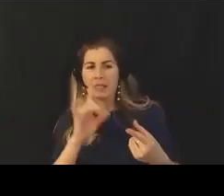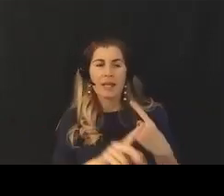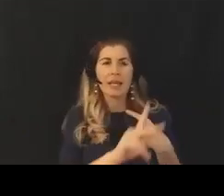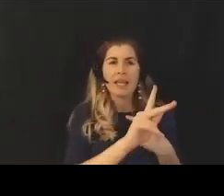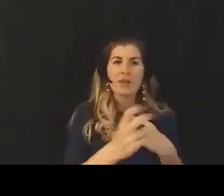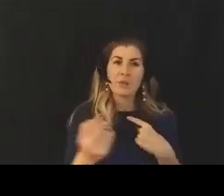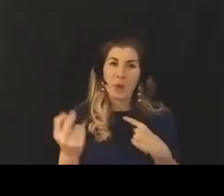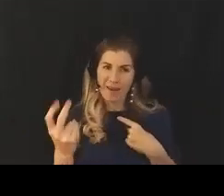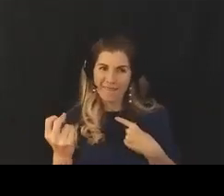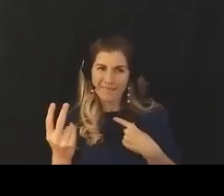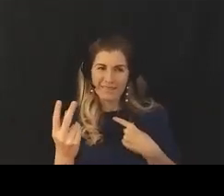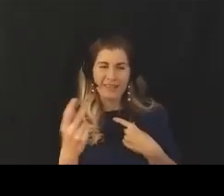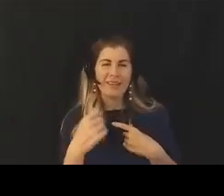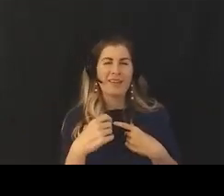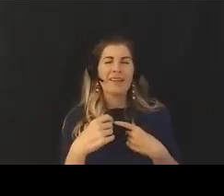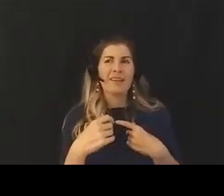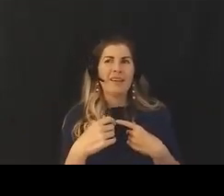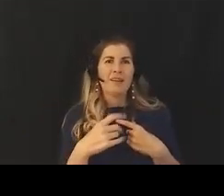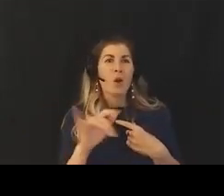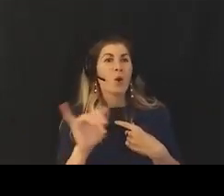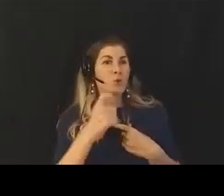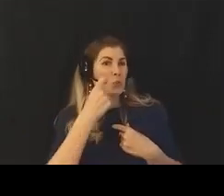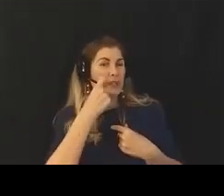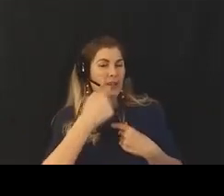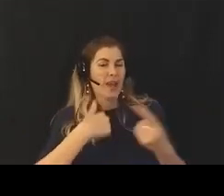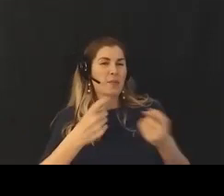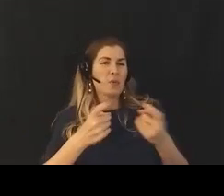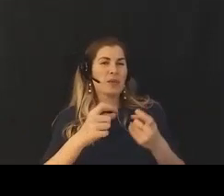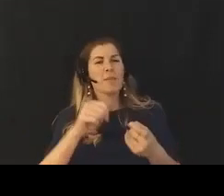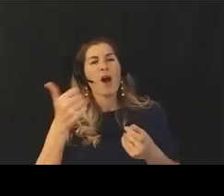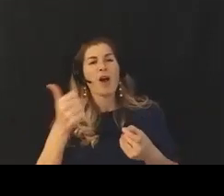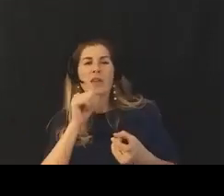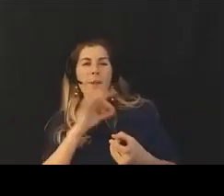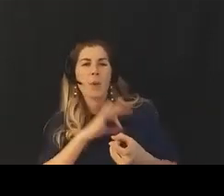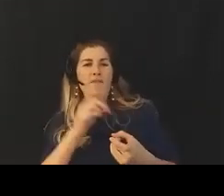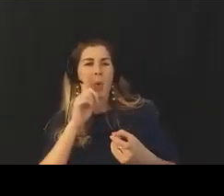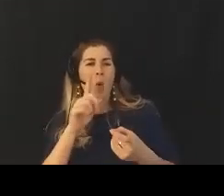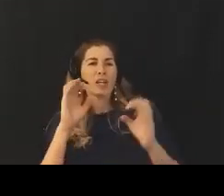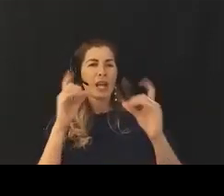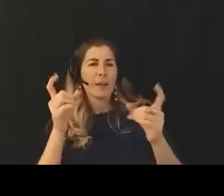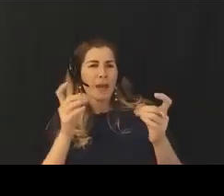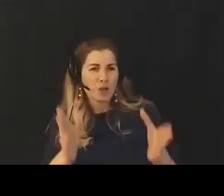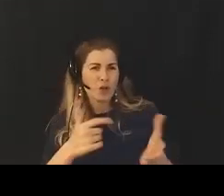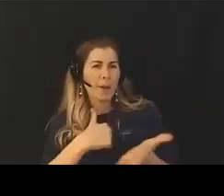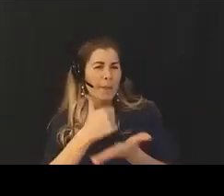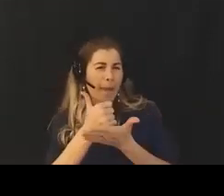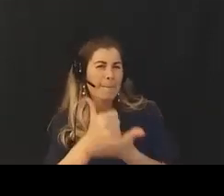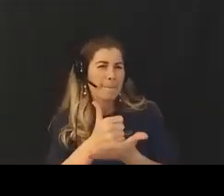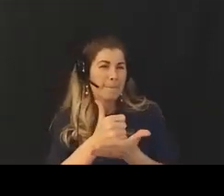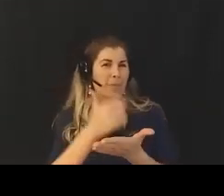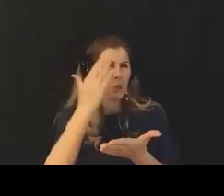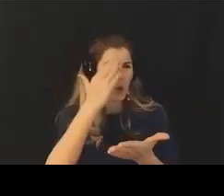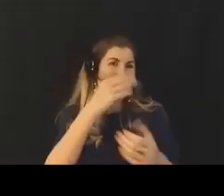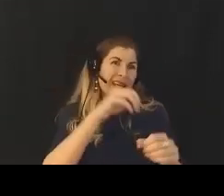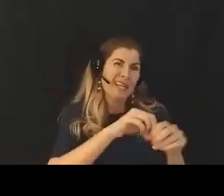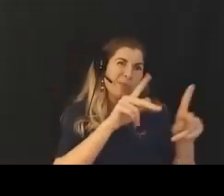And recently I've also been running Illuminart Productions as education manager and helping kind of pivot from our in-person